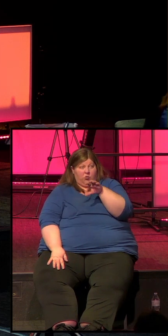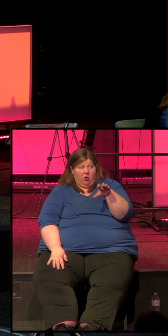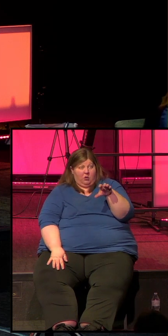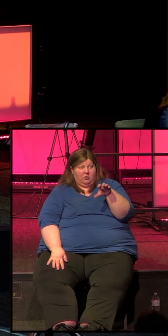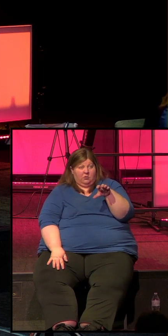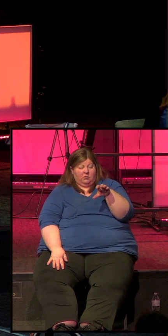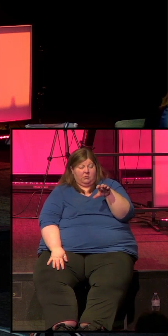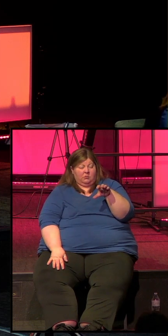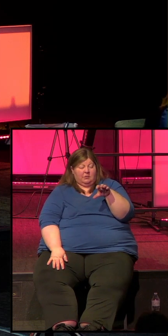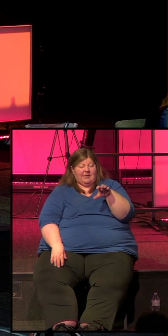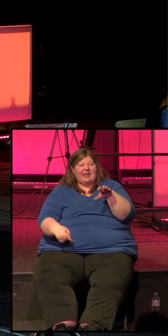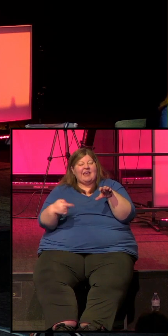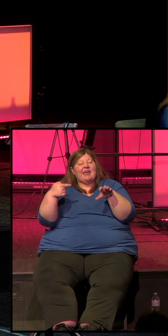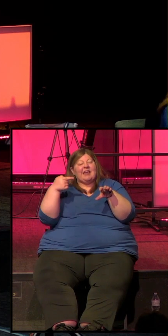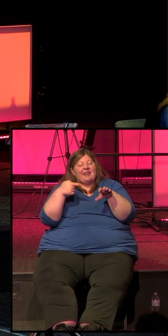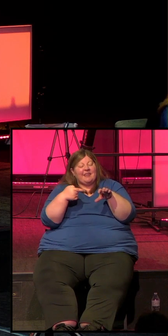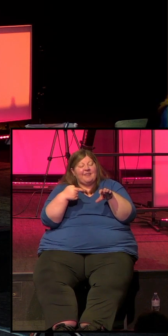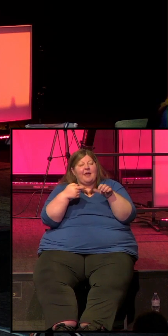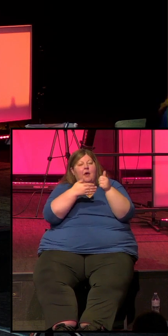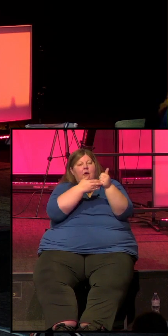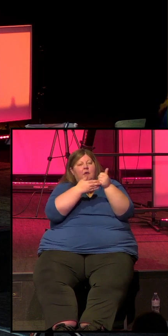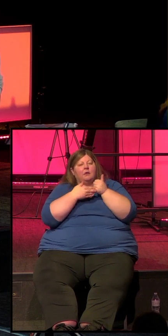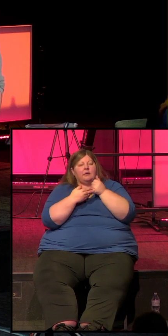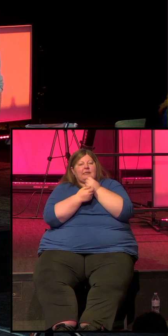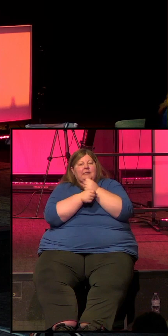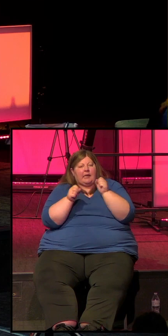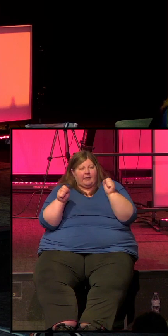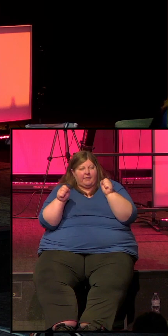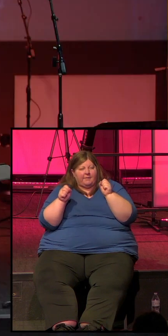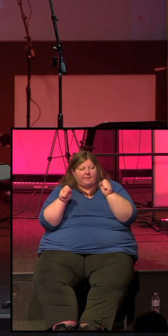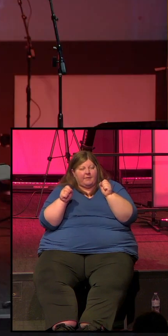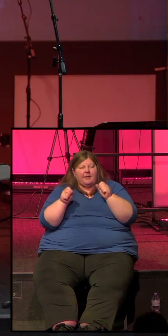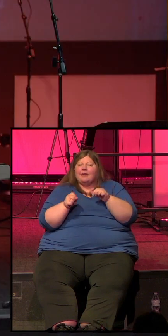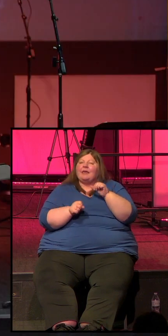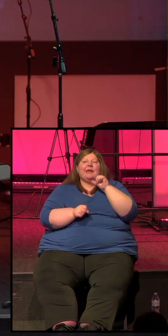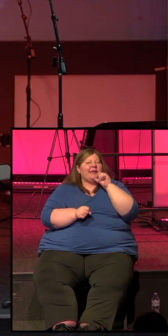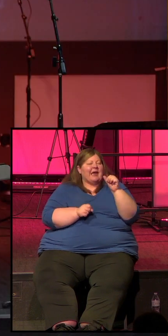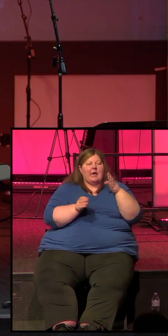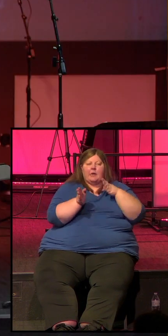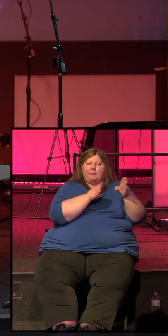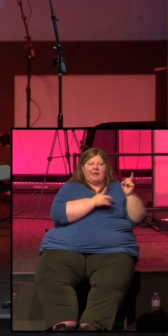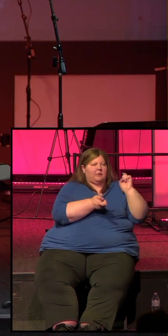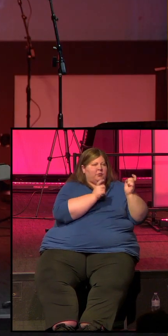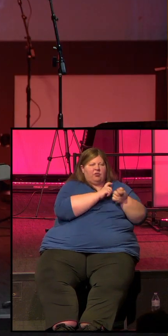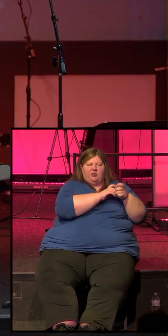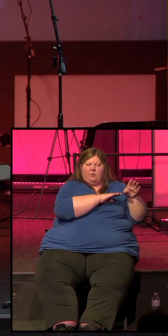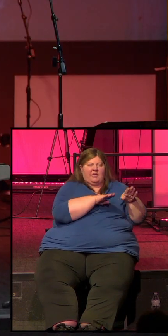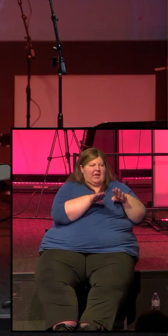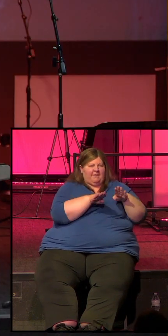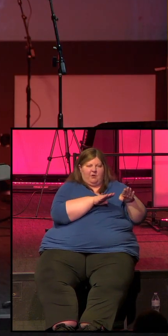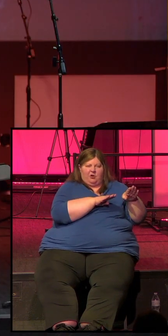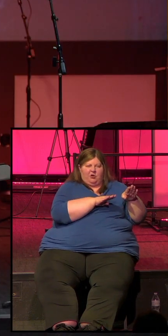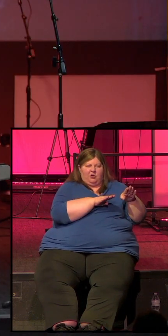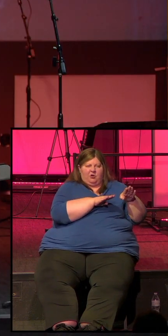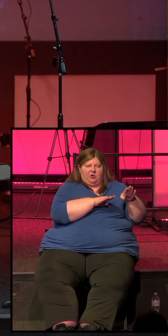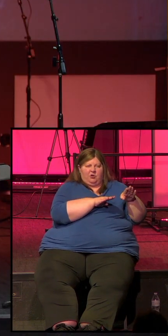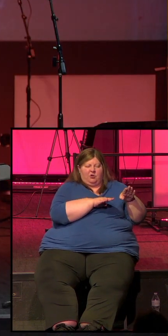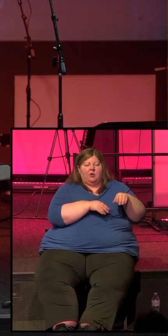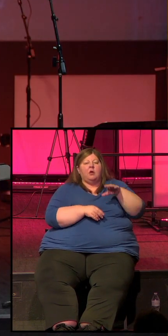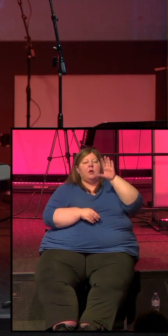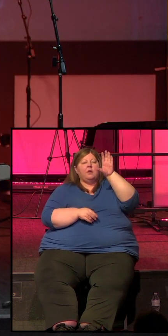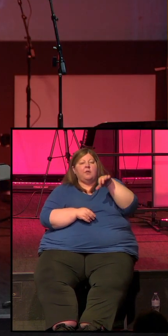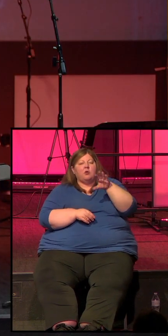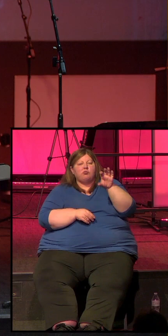operation, not a behavioral modification program. The cross is a rescue